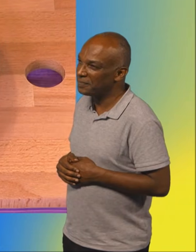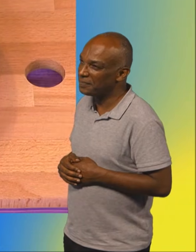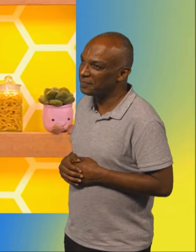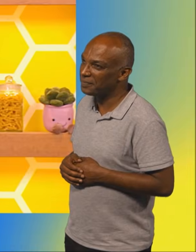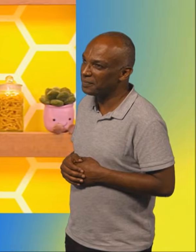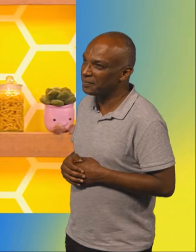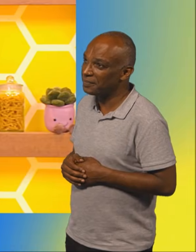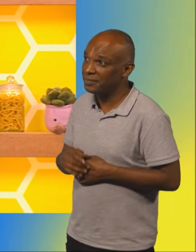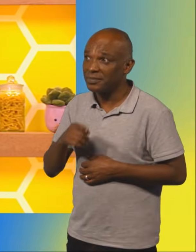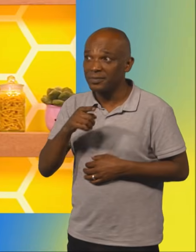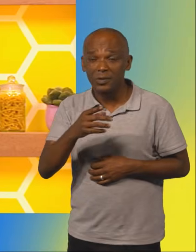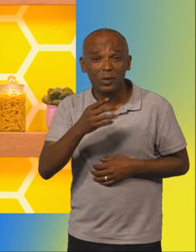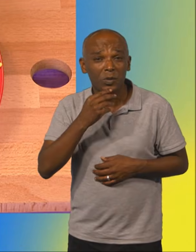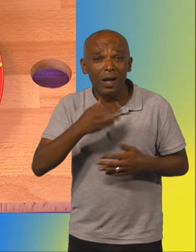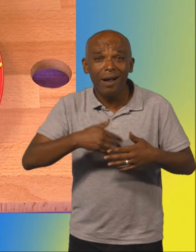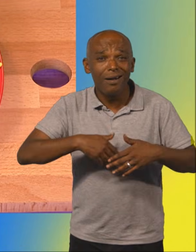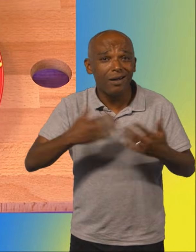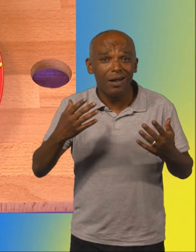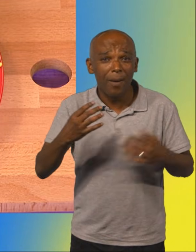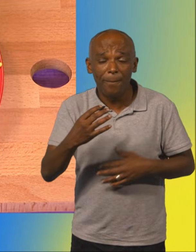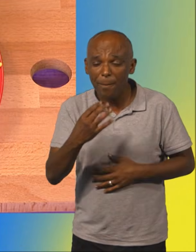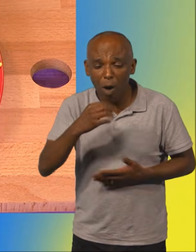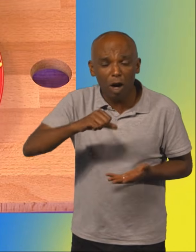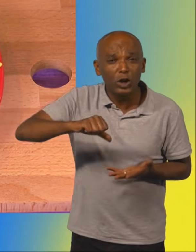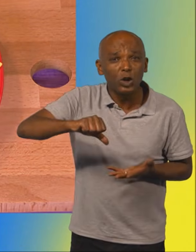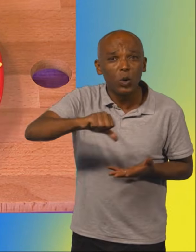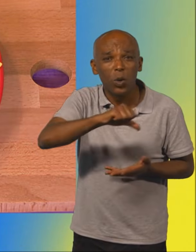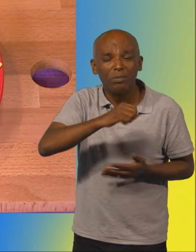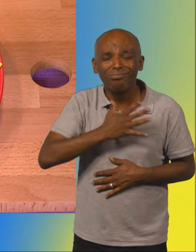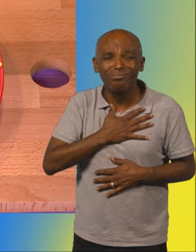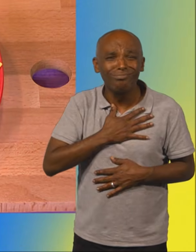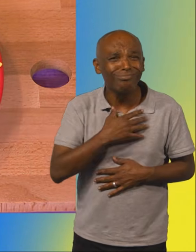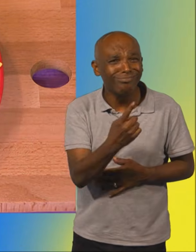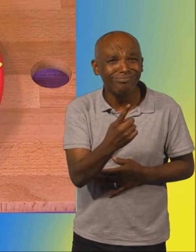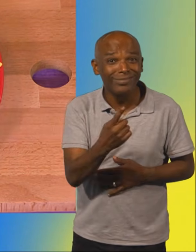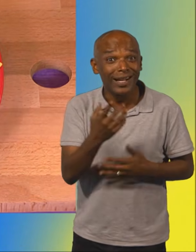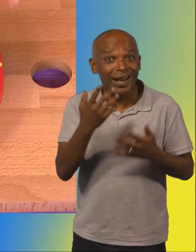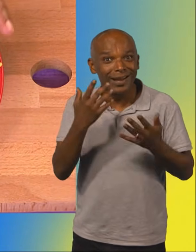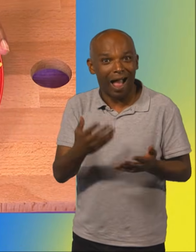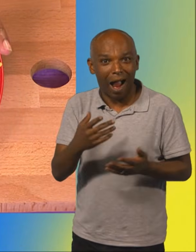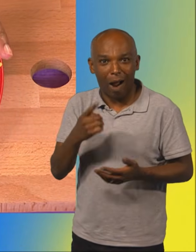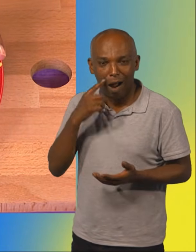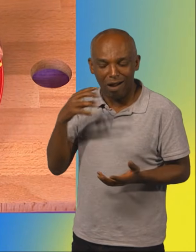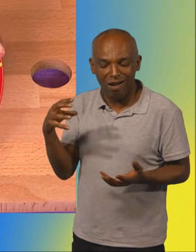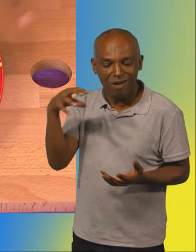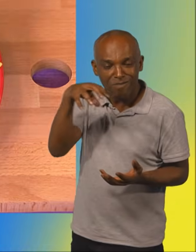Or you can use any burger sauce you like. Now let's pop the top on.